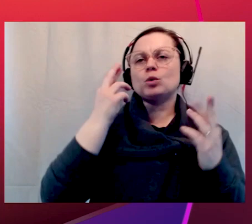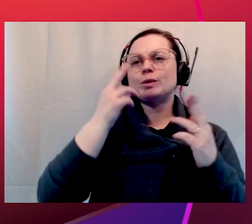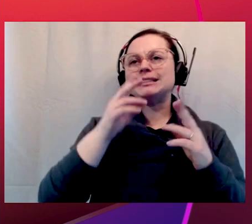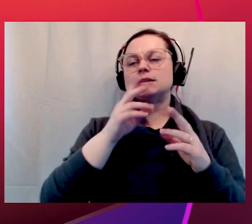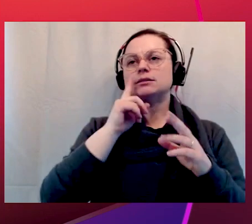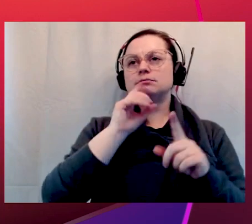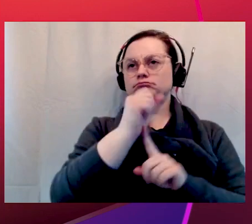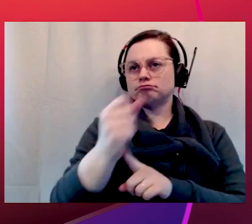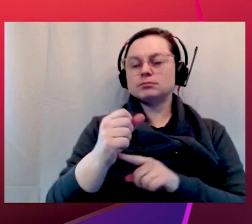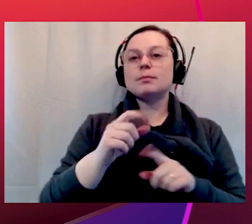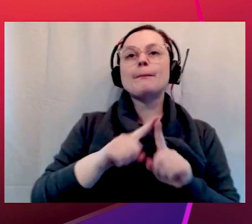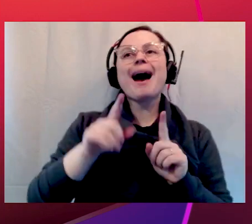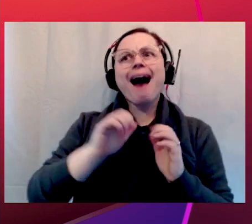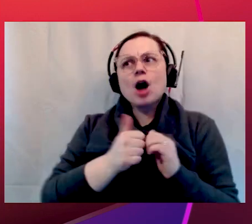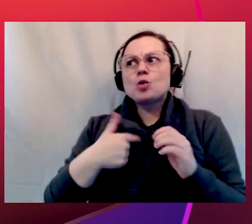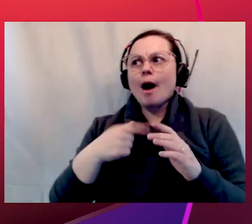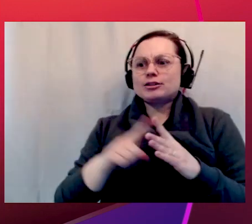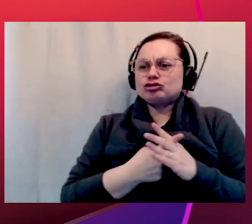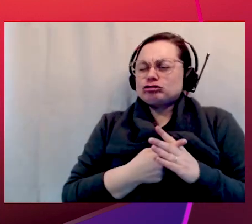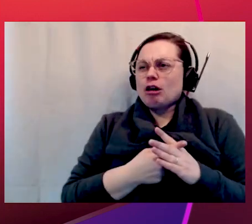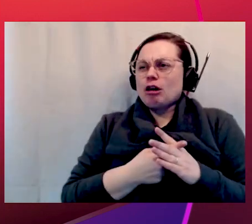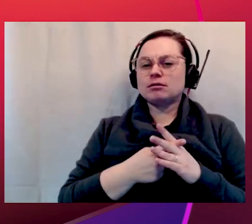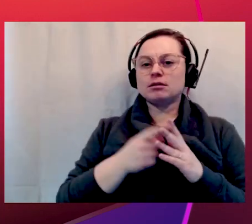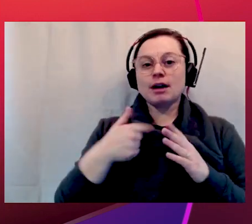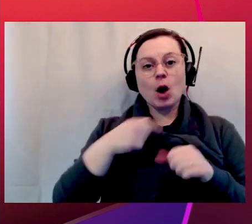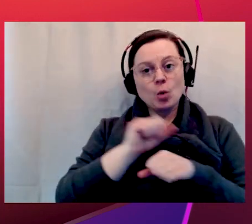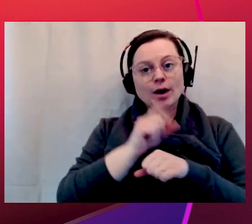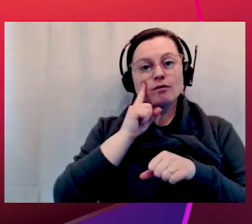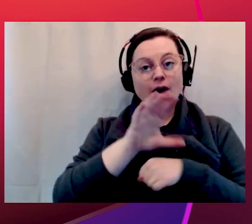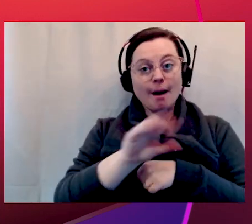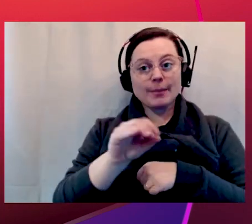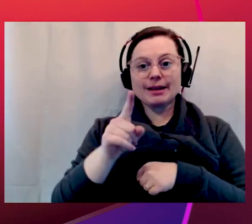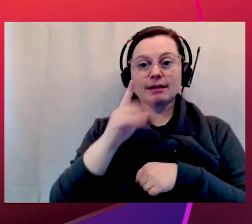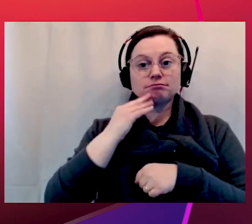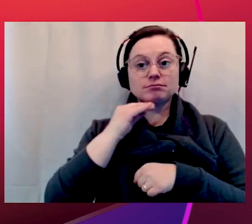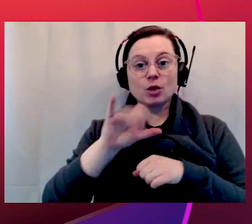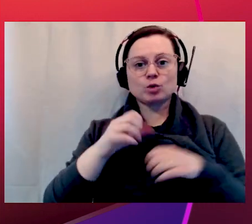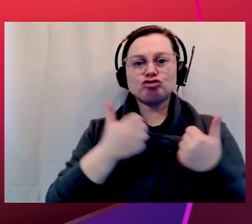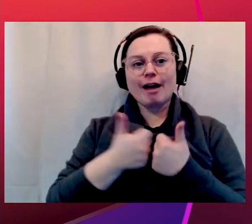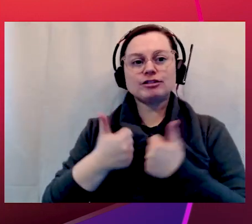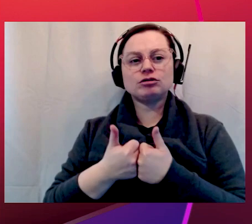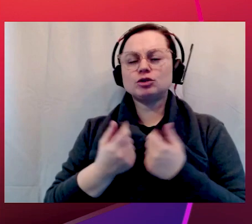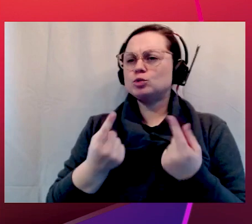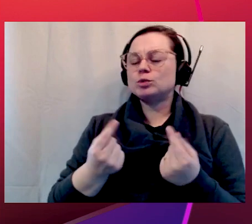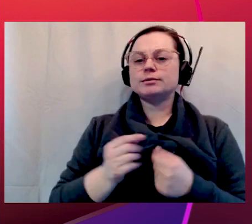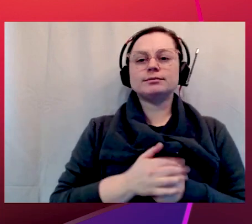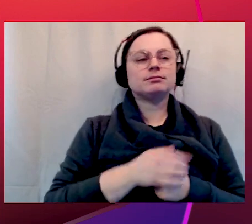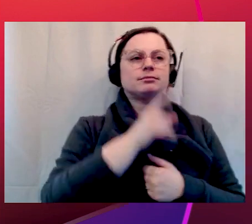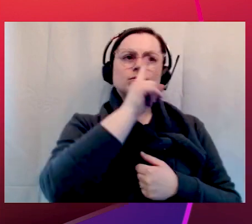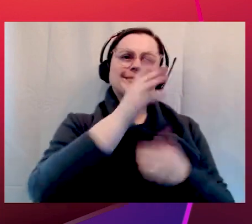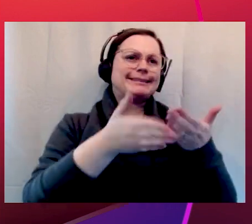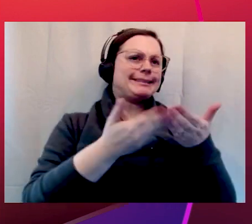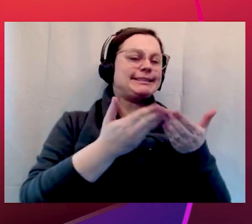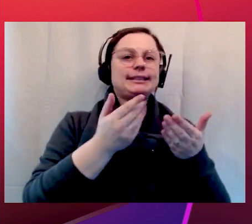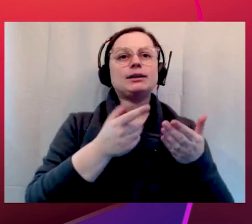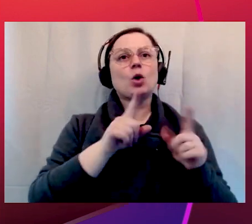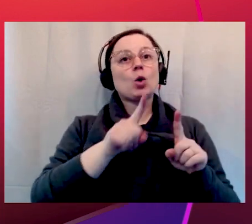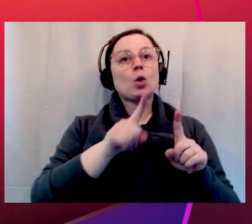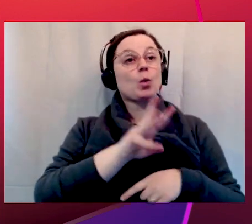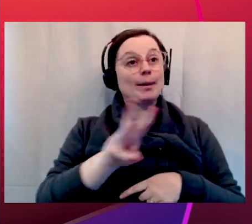for a company that has these challenges? Yeah. It's very straightforward. It's a seamless process to get started. You just go to our